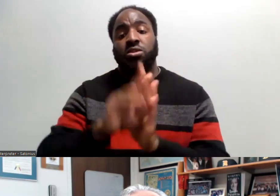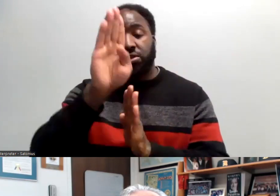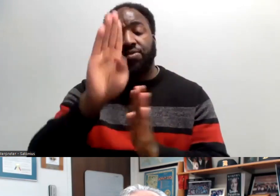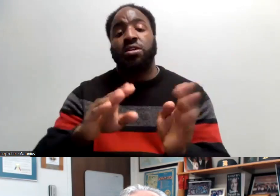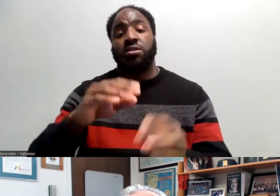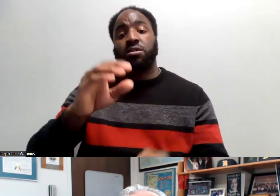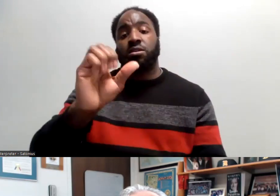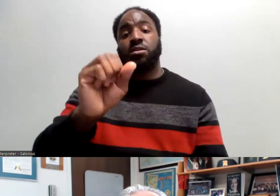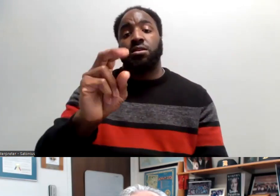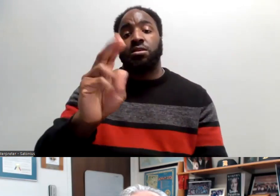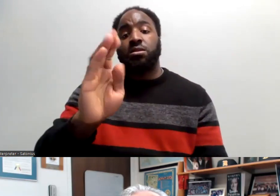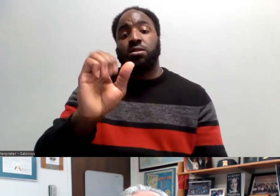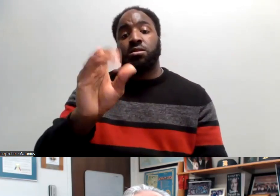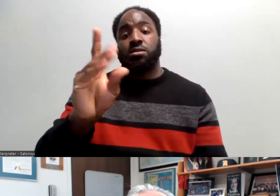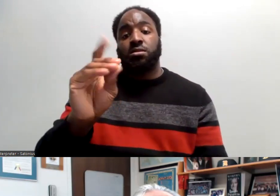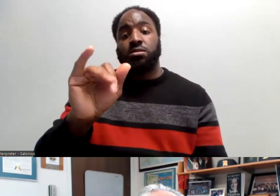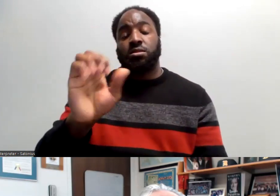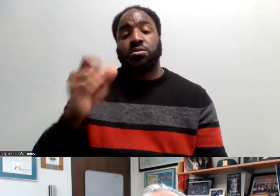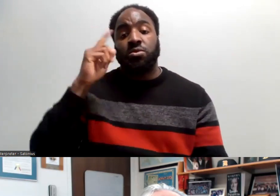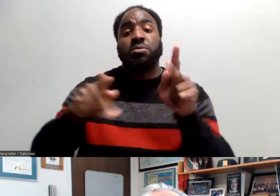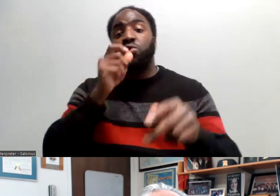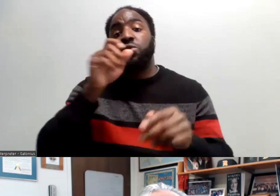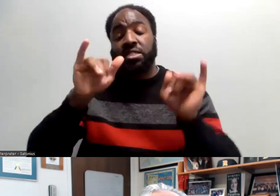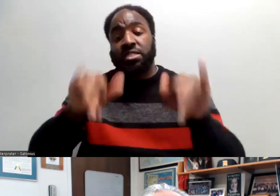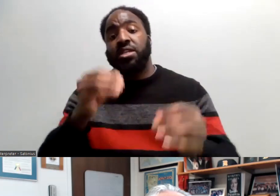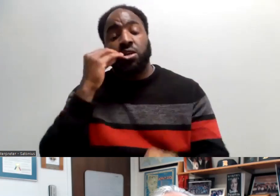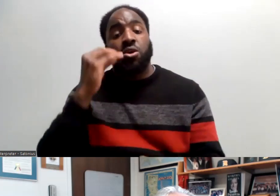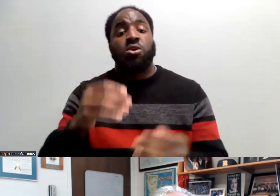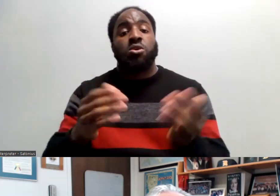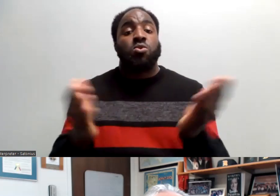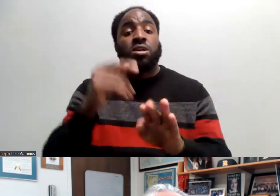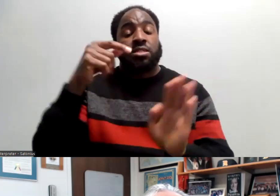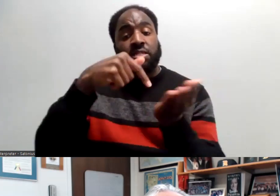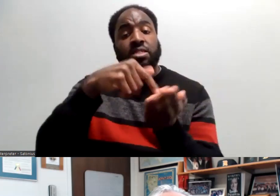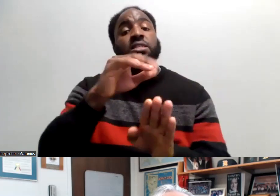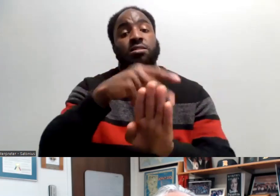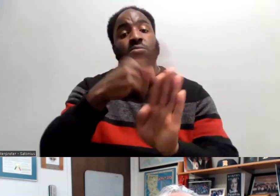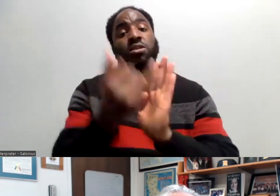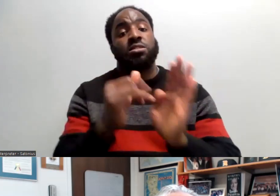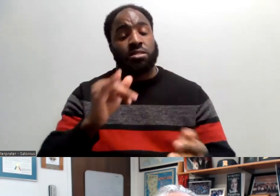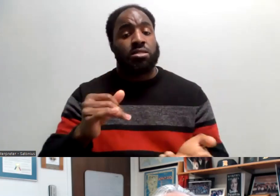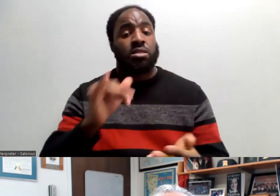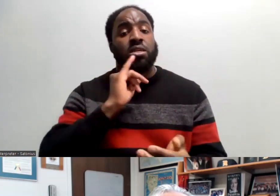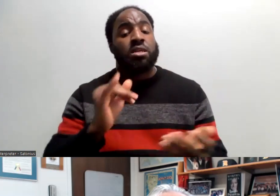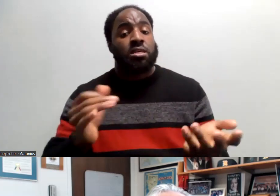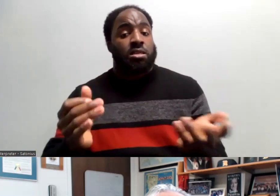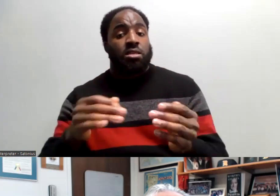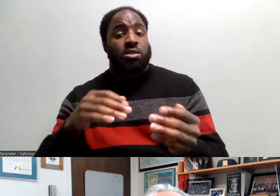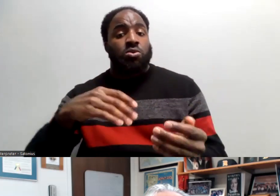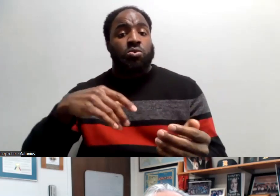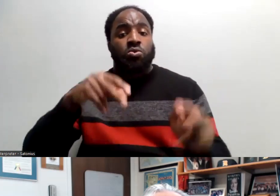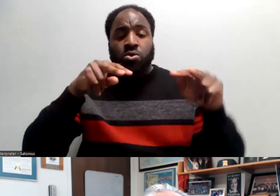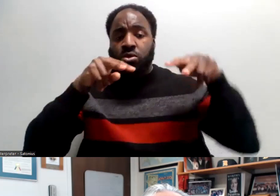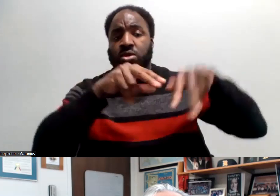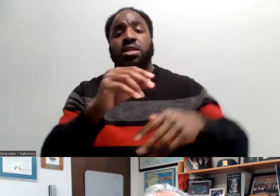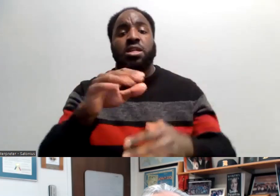for people who need assistance to stay in their home. What this initiative is about is looking at some of our local